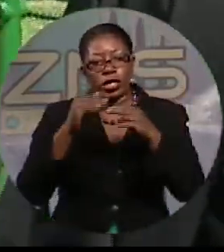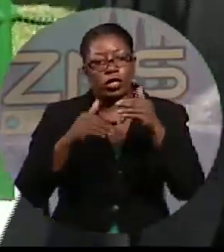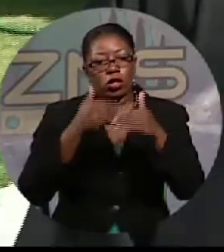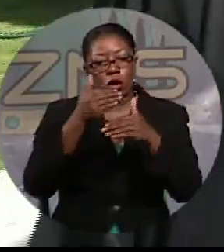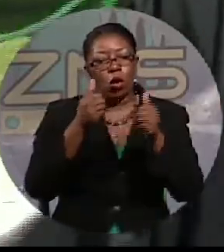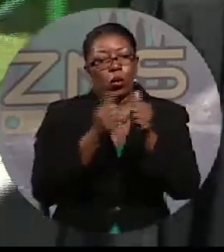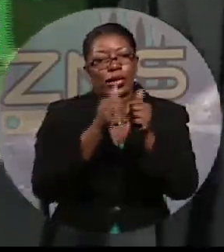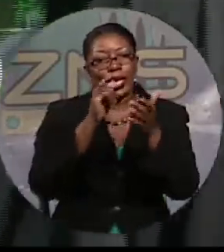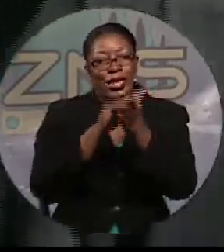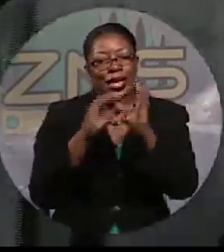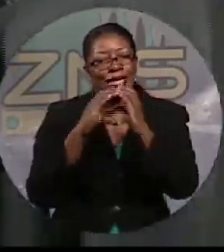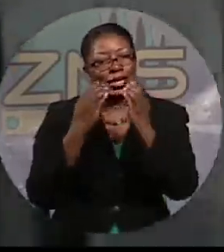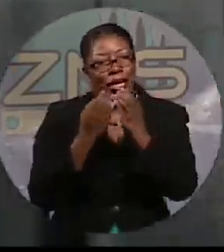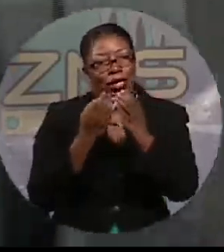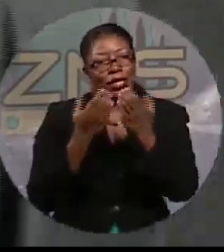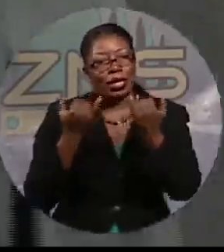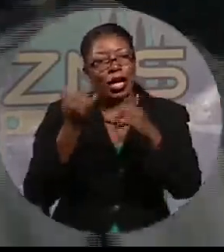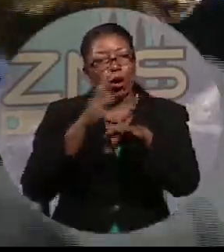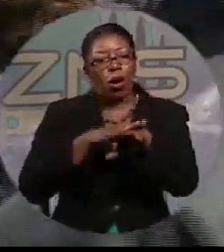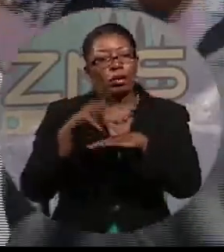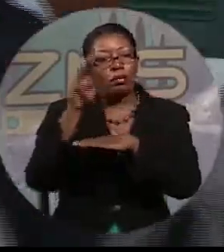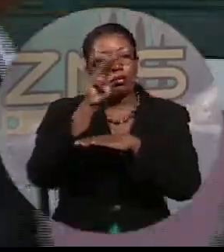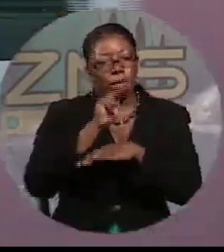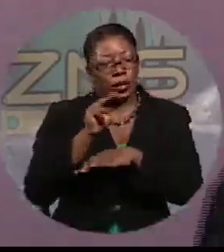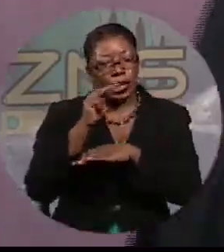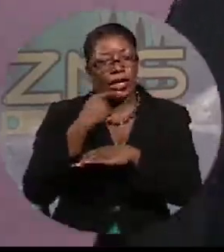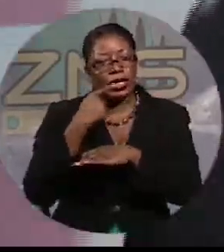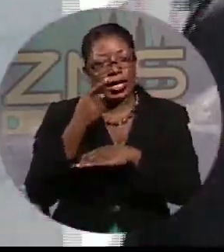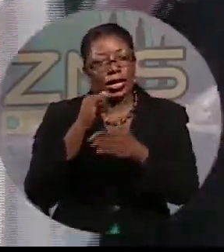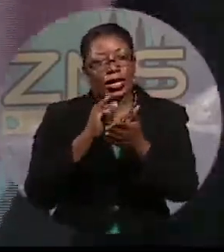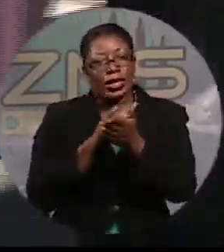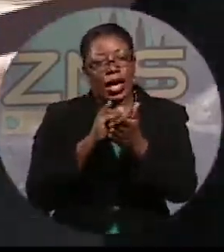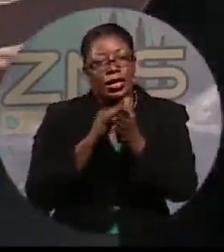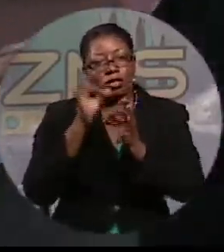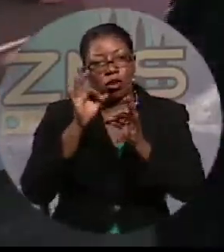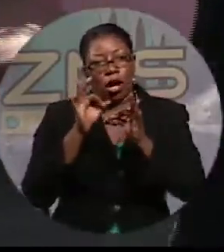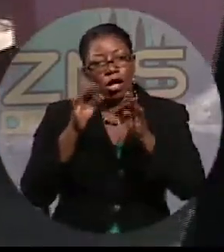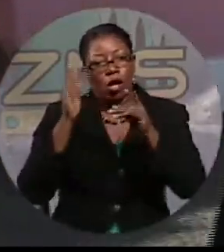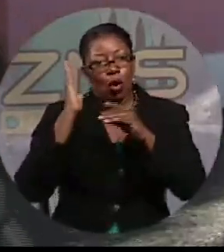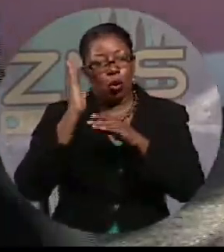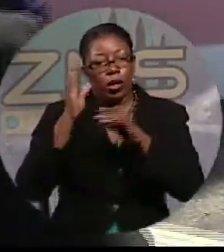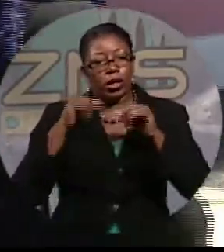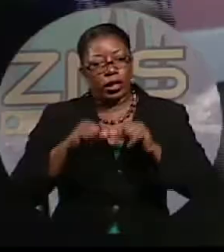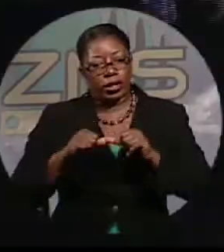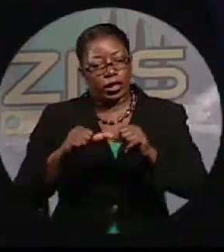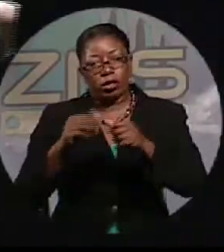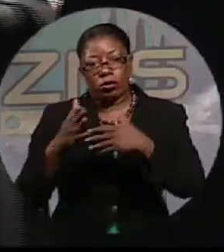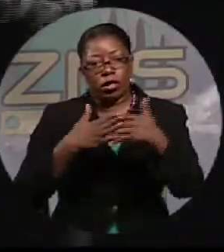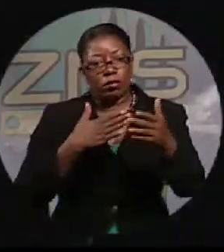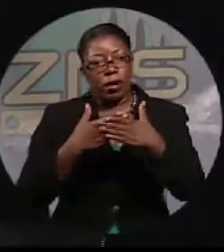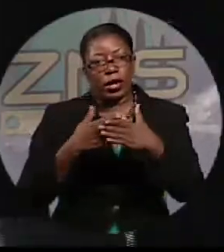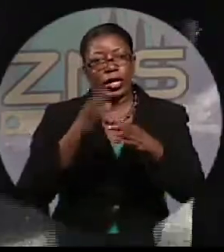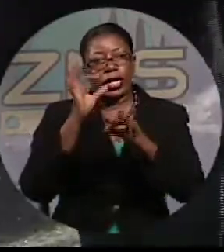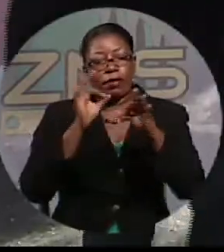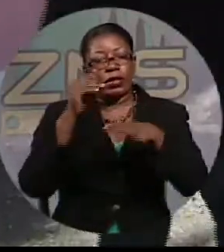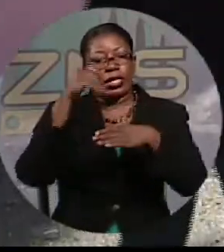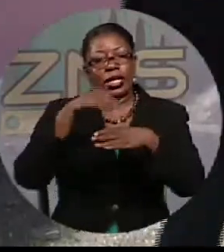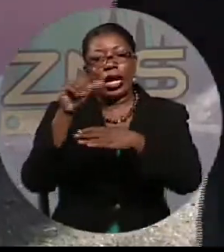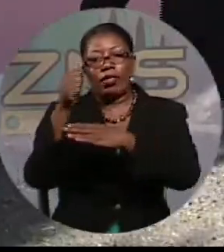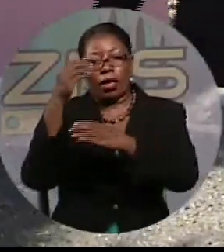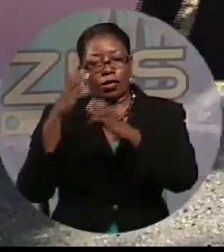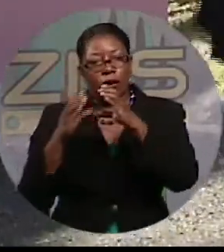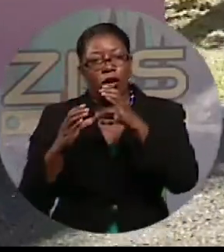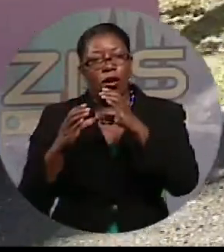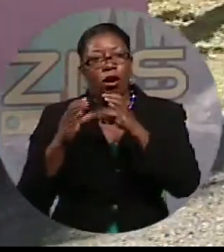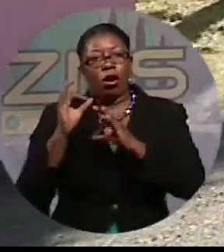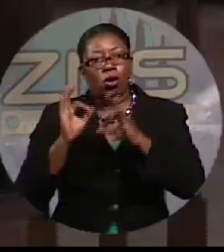case. On Monday, before Justice Charles, he said he was informed that the trial would proceed regardless of the fact that he was in another court in front